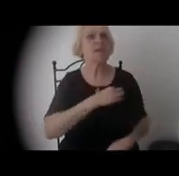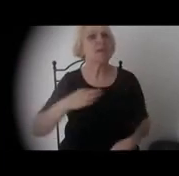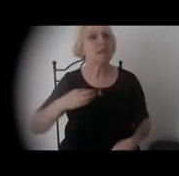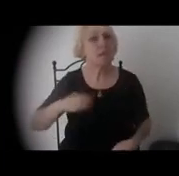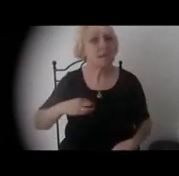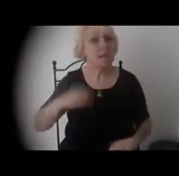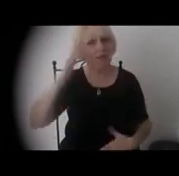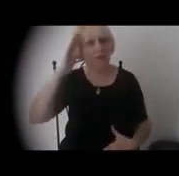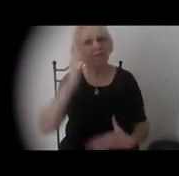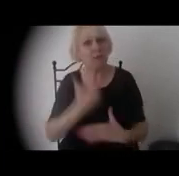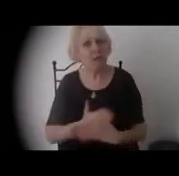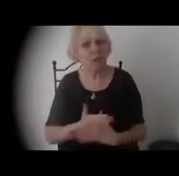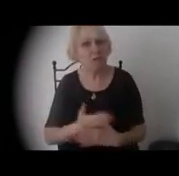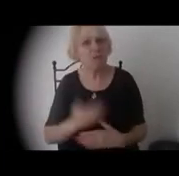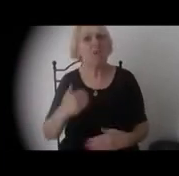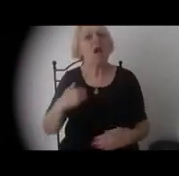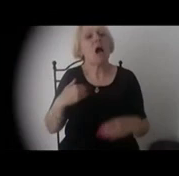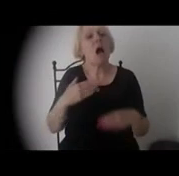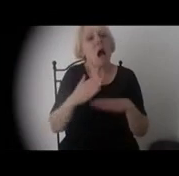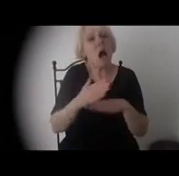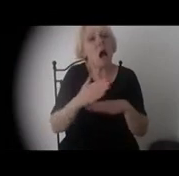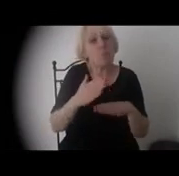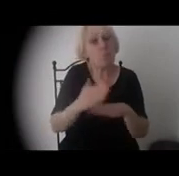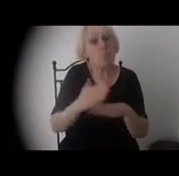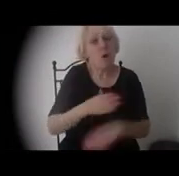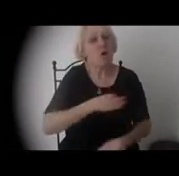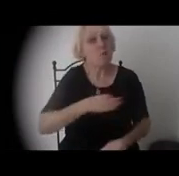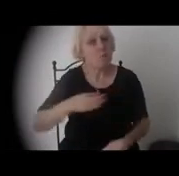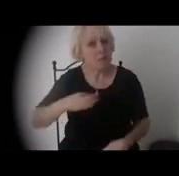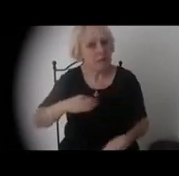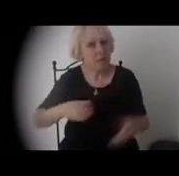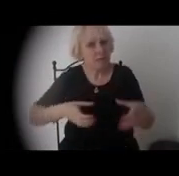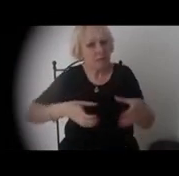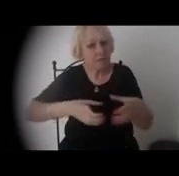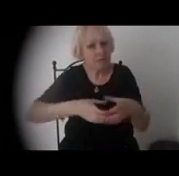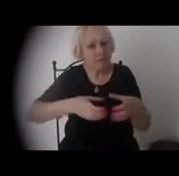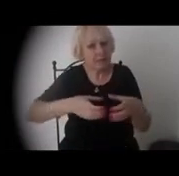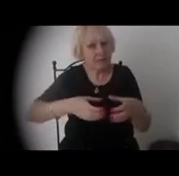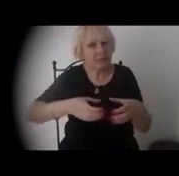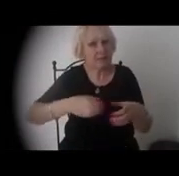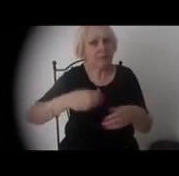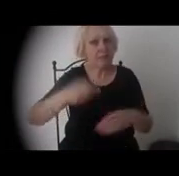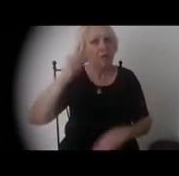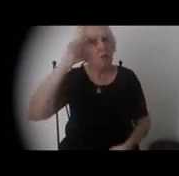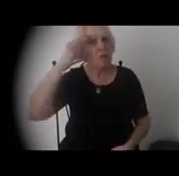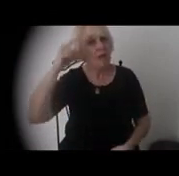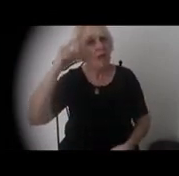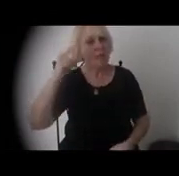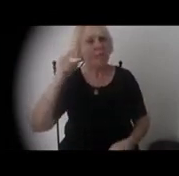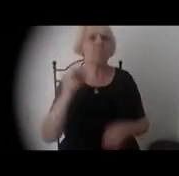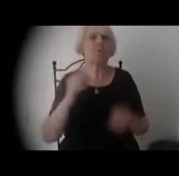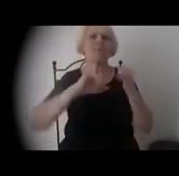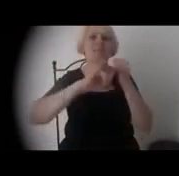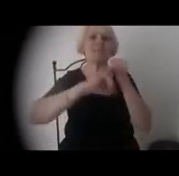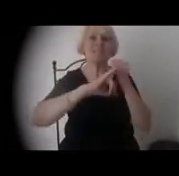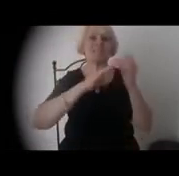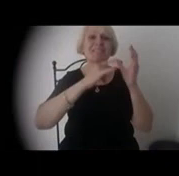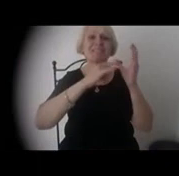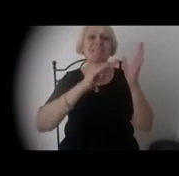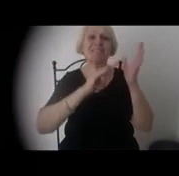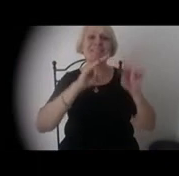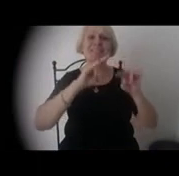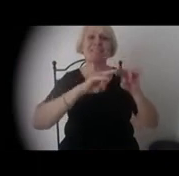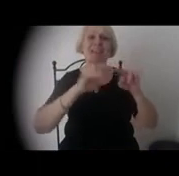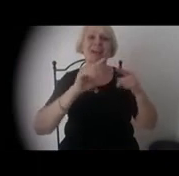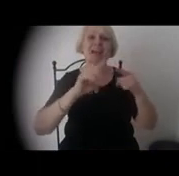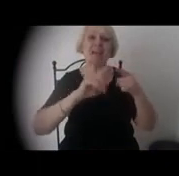work as a clinician in a team called SAFE, which is the Service for